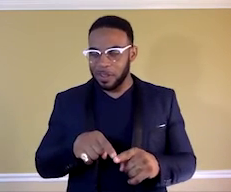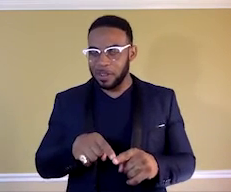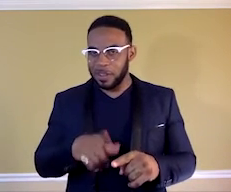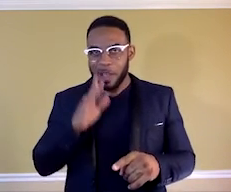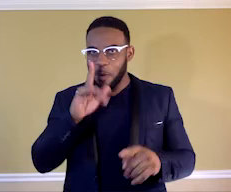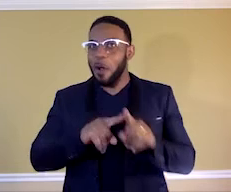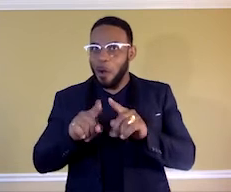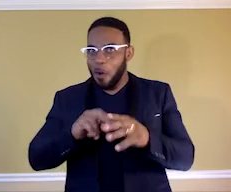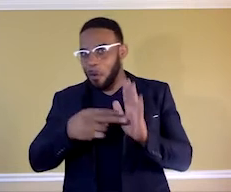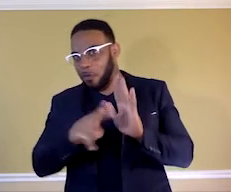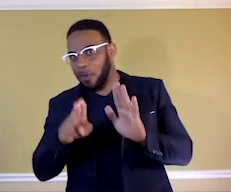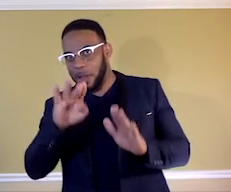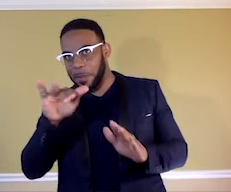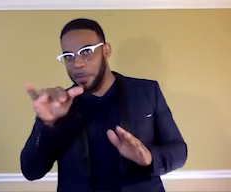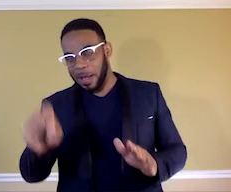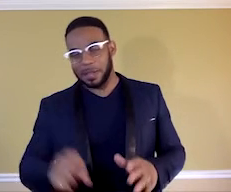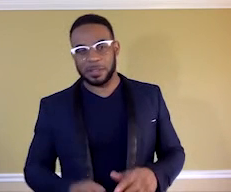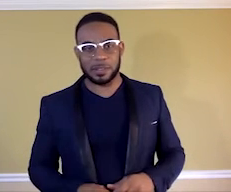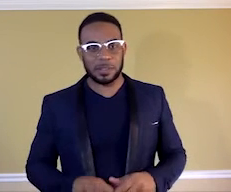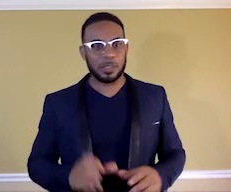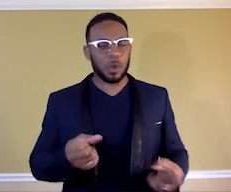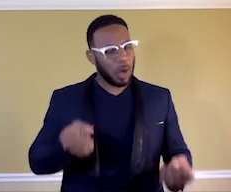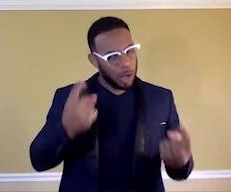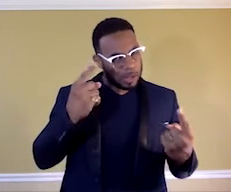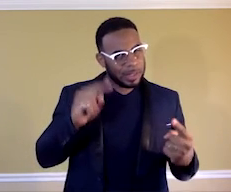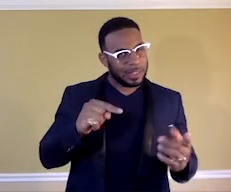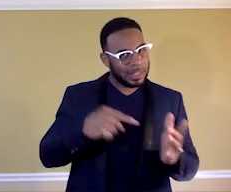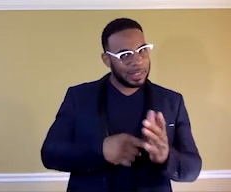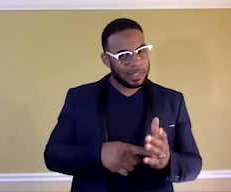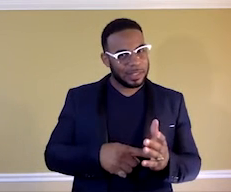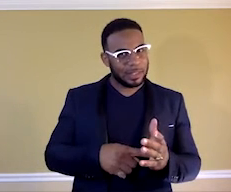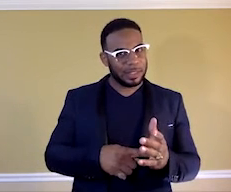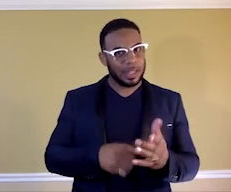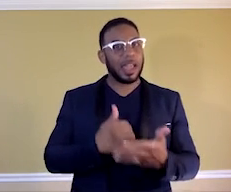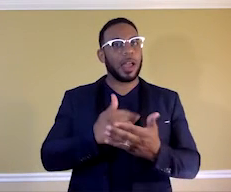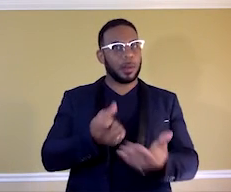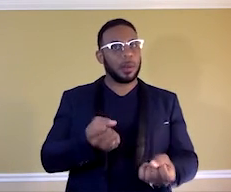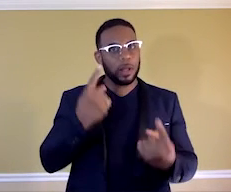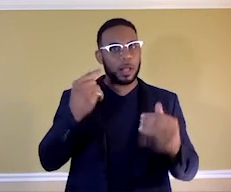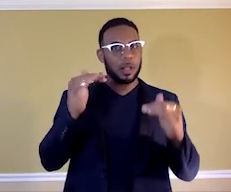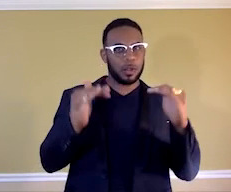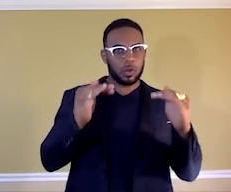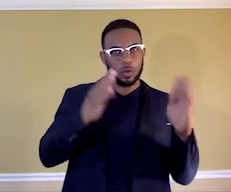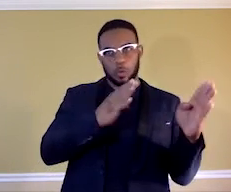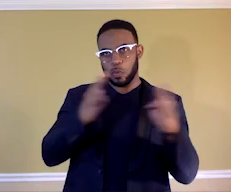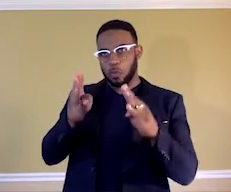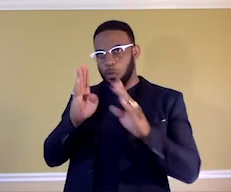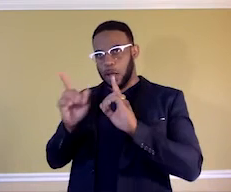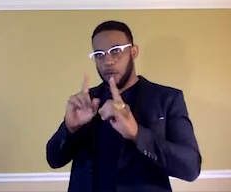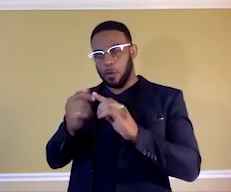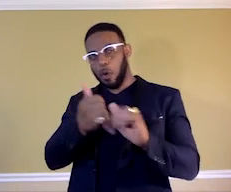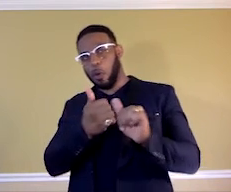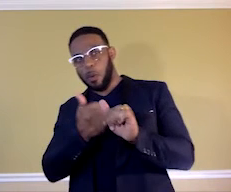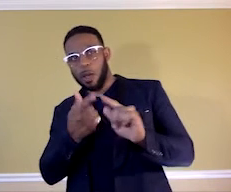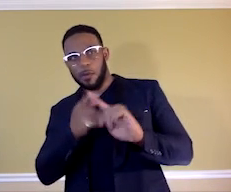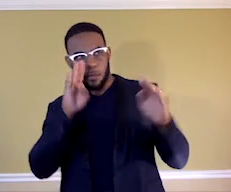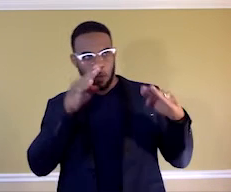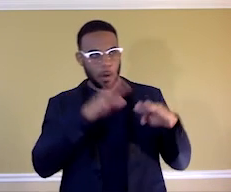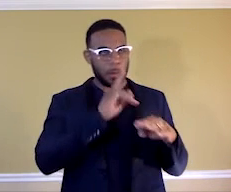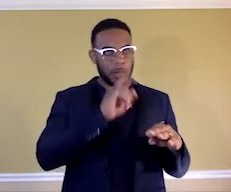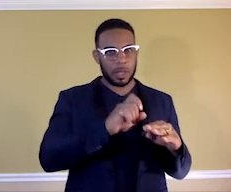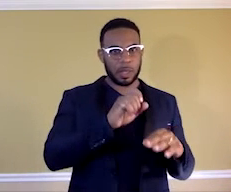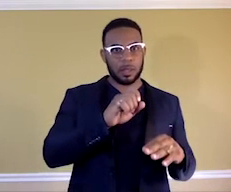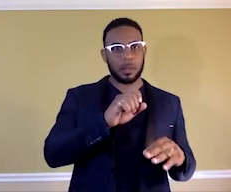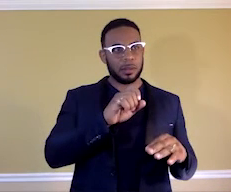it will also reflect these biases. So understanding this helps us move our conversations away from focusing on